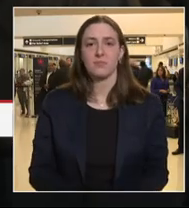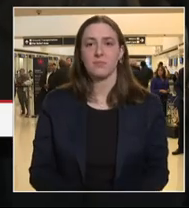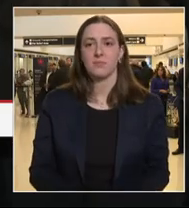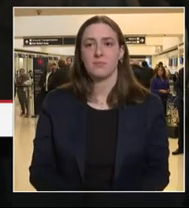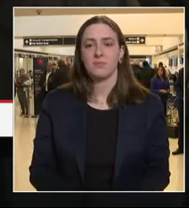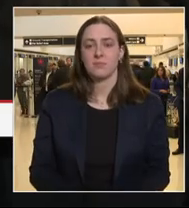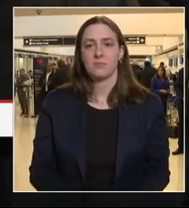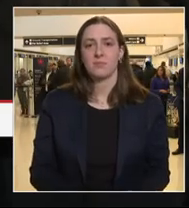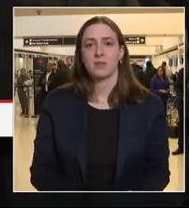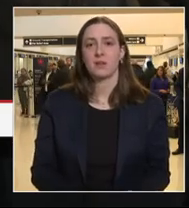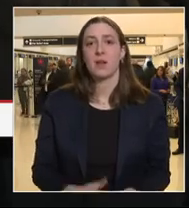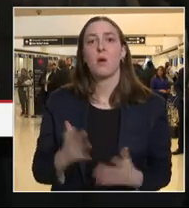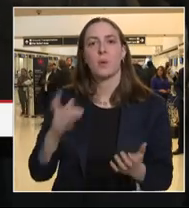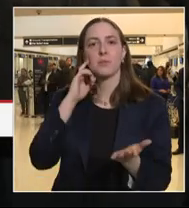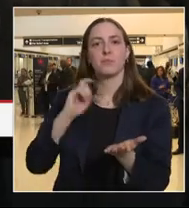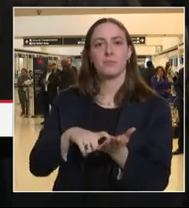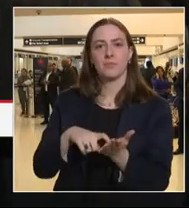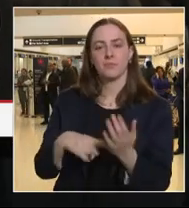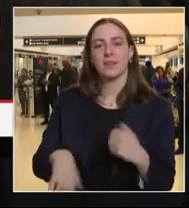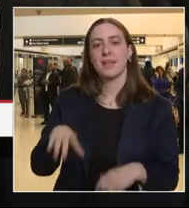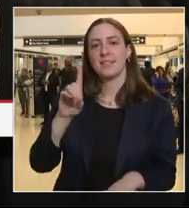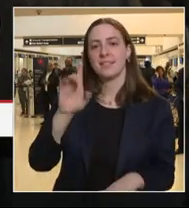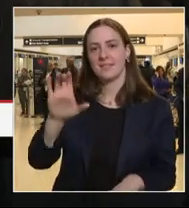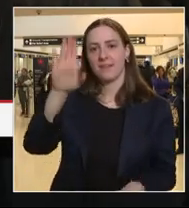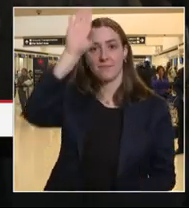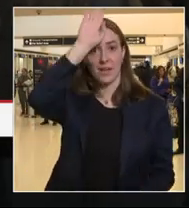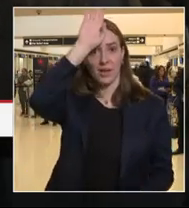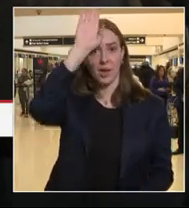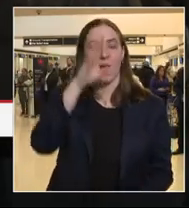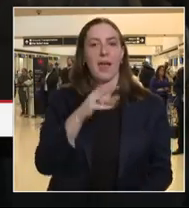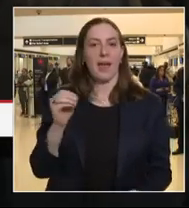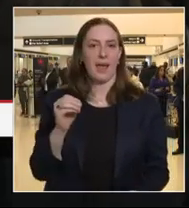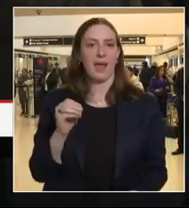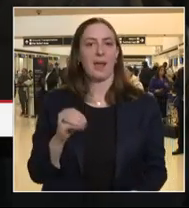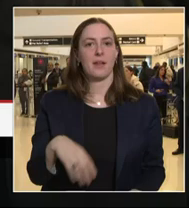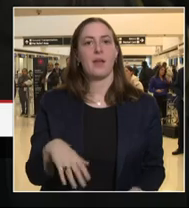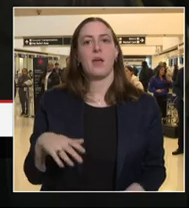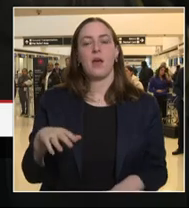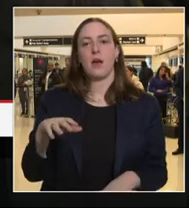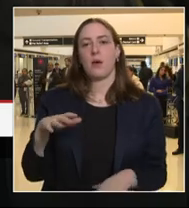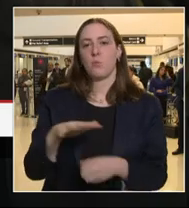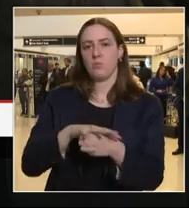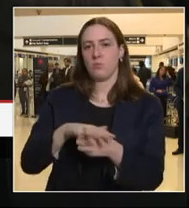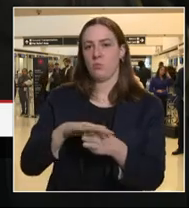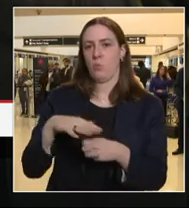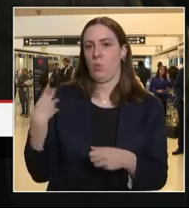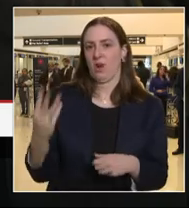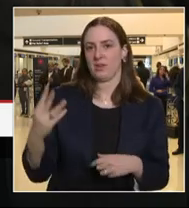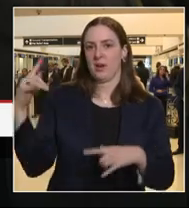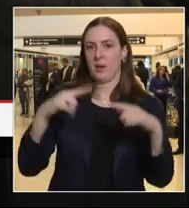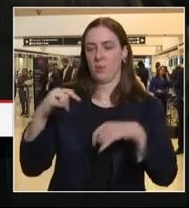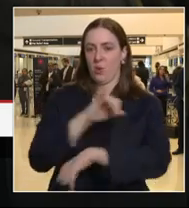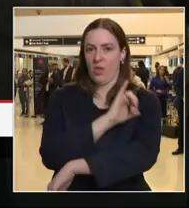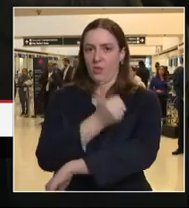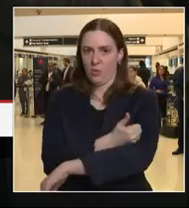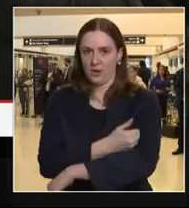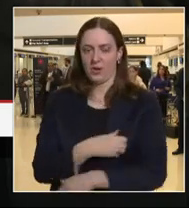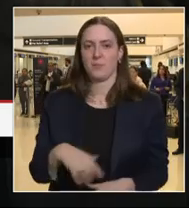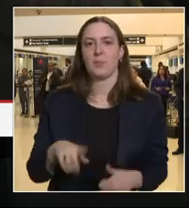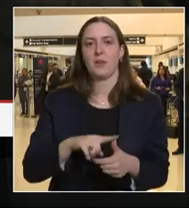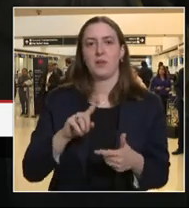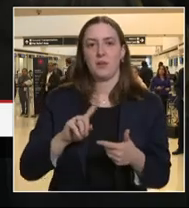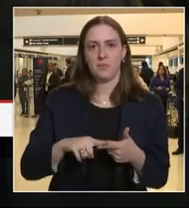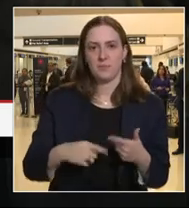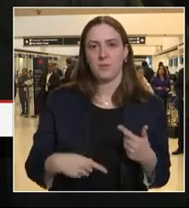to DC Fire and EMS and the Metropolitan Washington Airports Authority: Montgomery County Fire Department, the Prince George's County Fire Department,